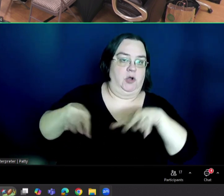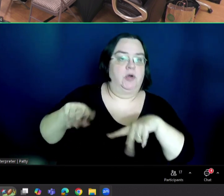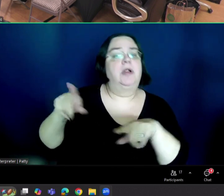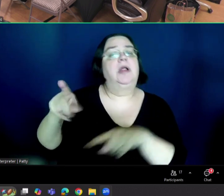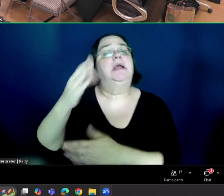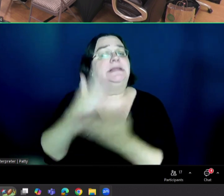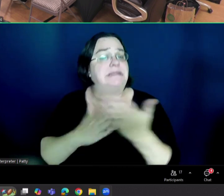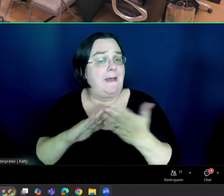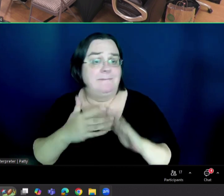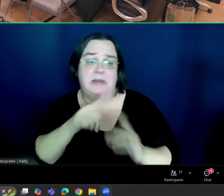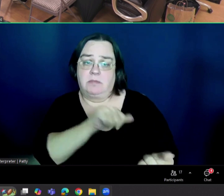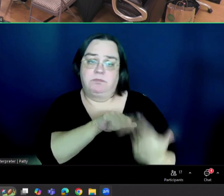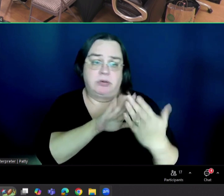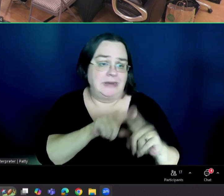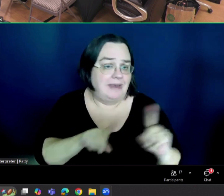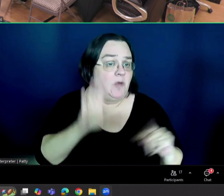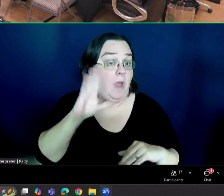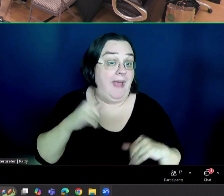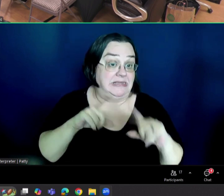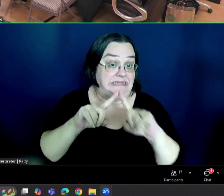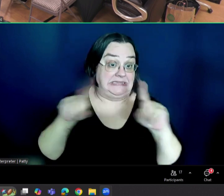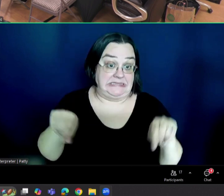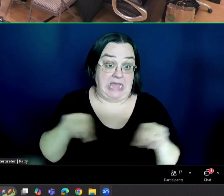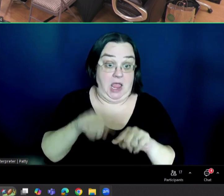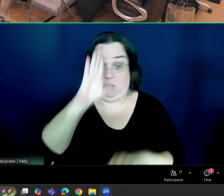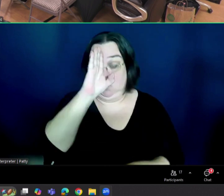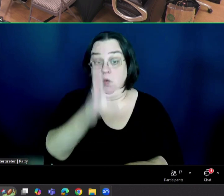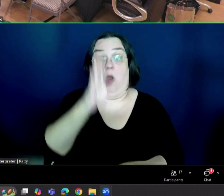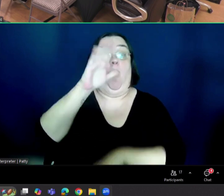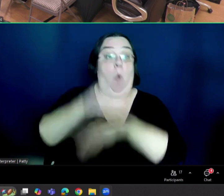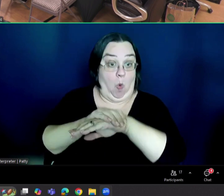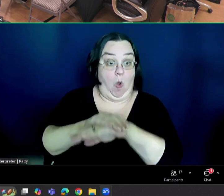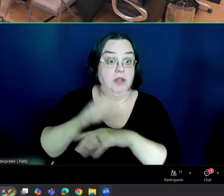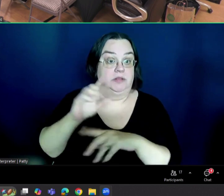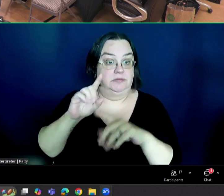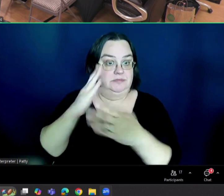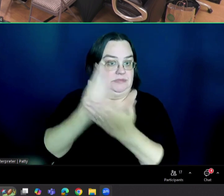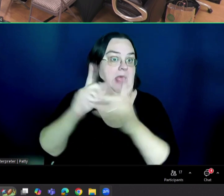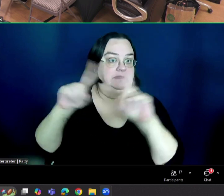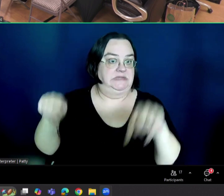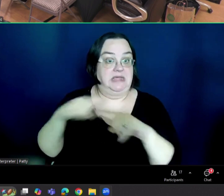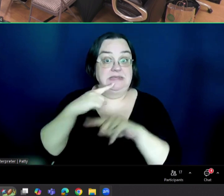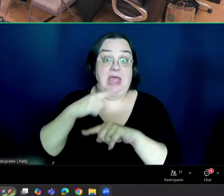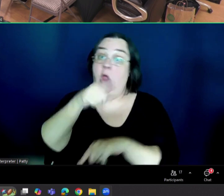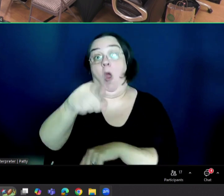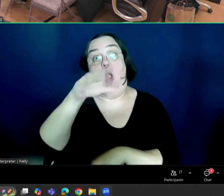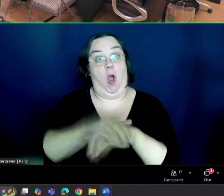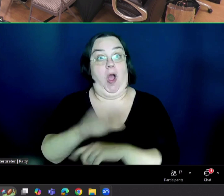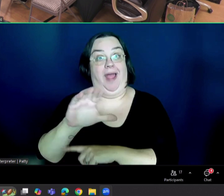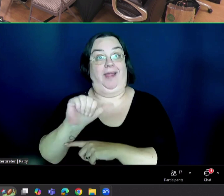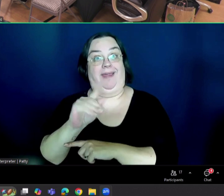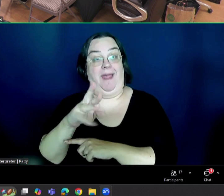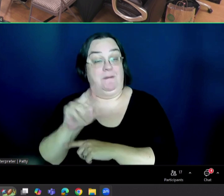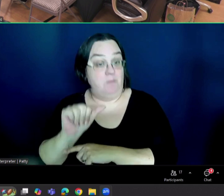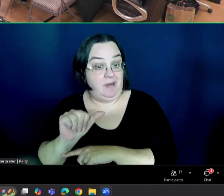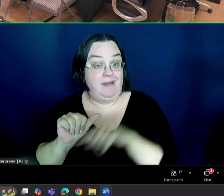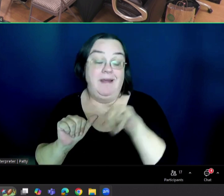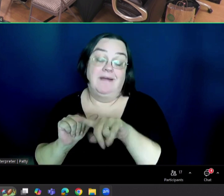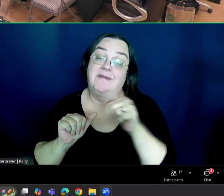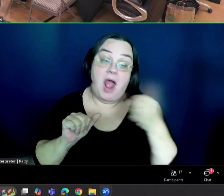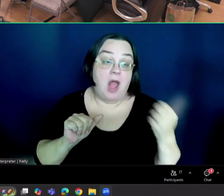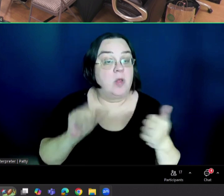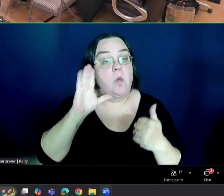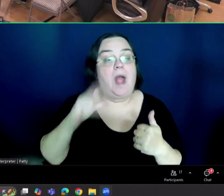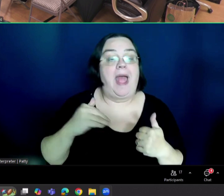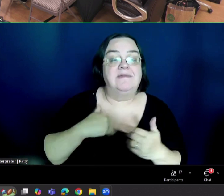handle it differently. They'll put a sign directly on the stop sign saying you're on camera. There's ones that will put something